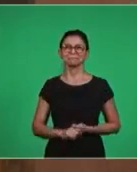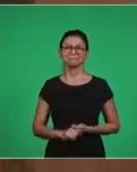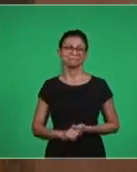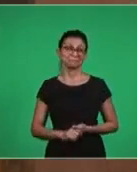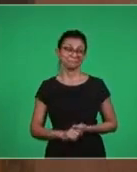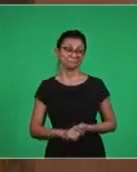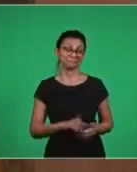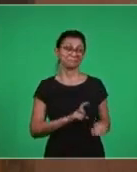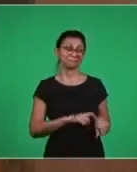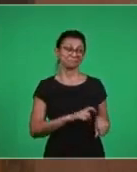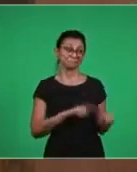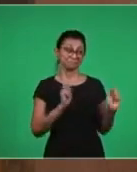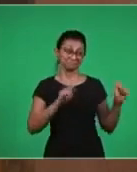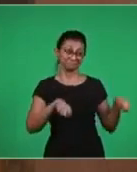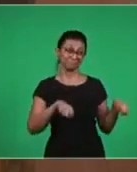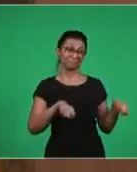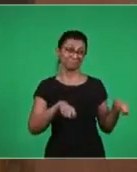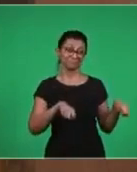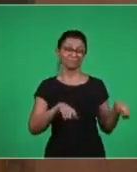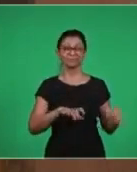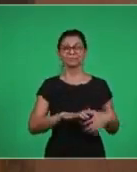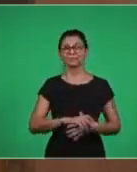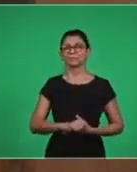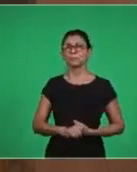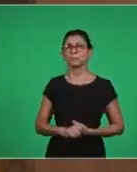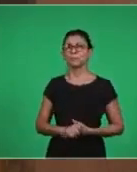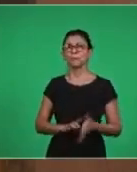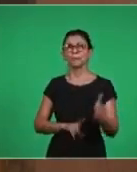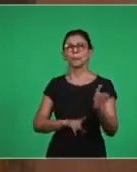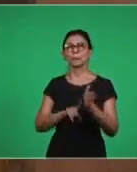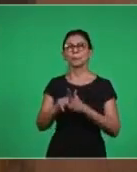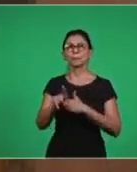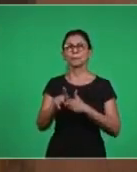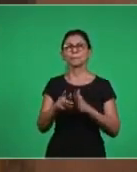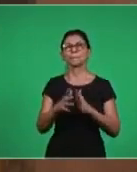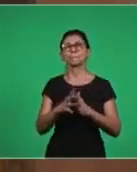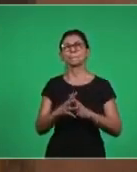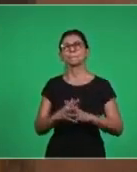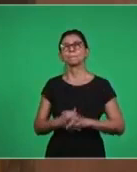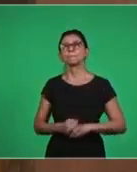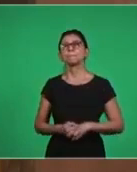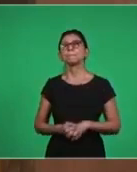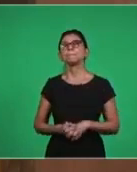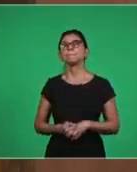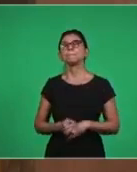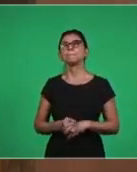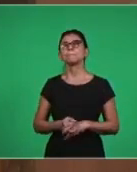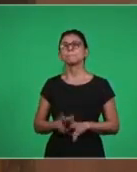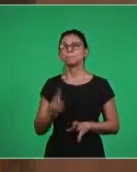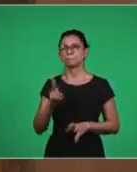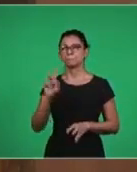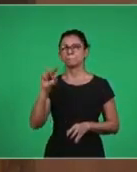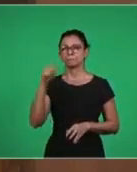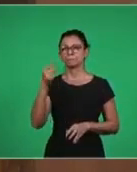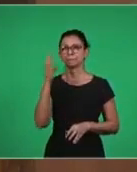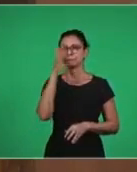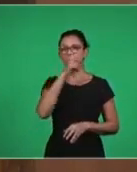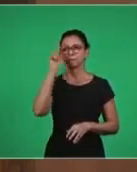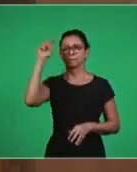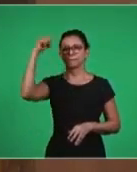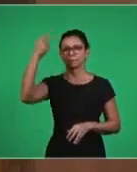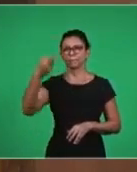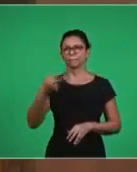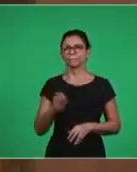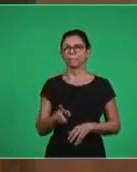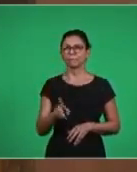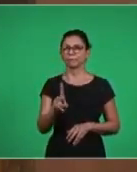off. Do you think that there's time for the questions? So let's go for the questions here. But we're going to continue because there is a lot of